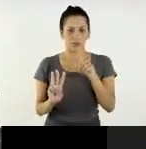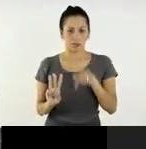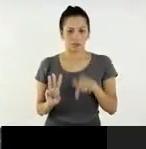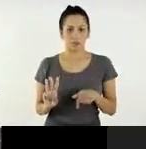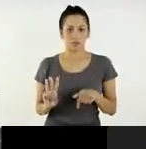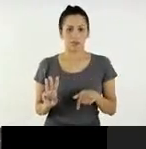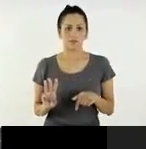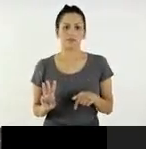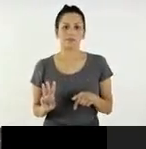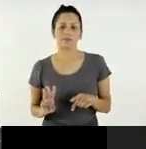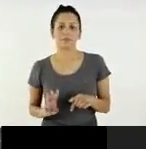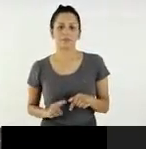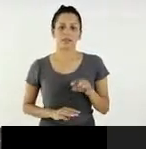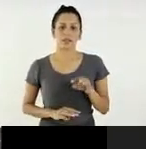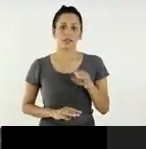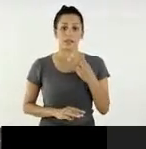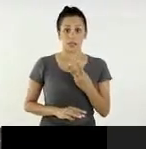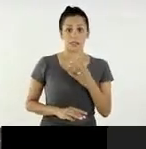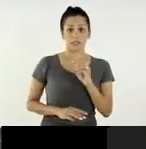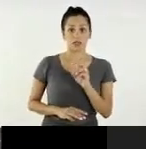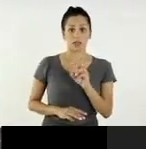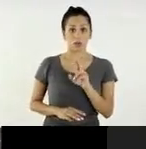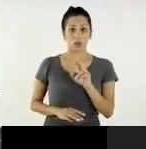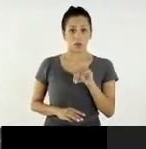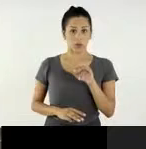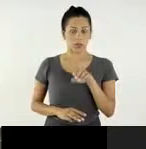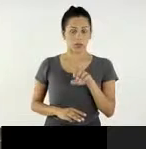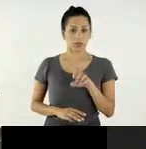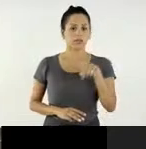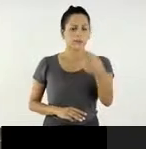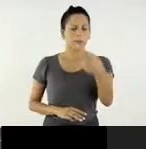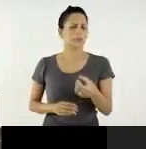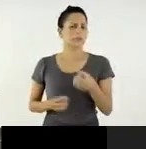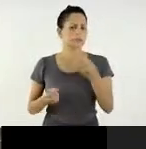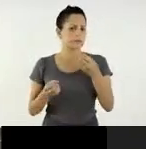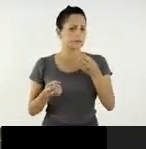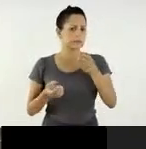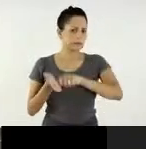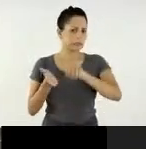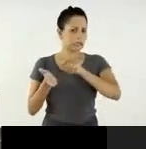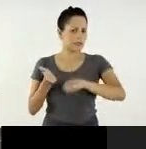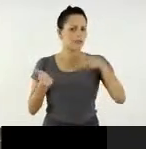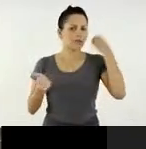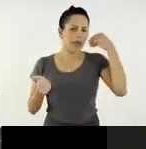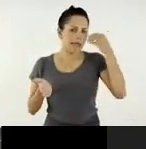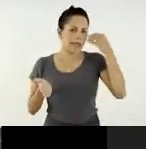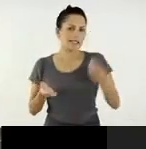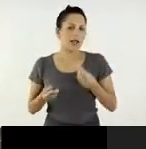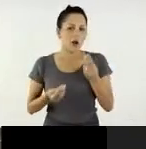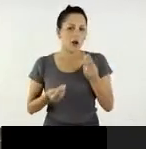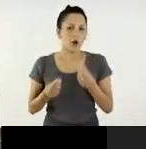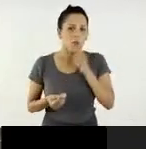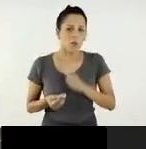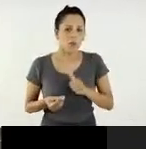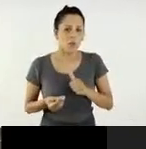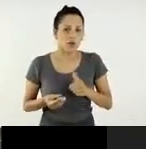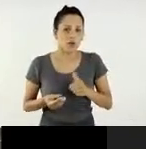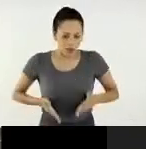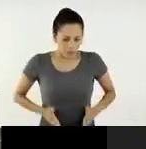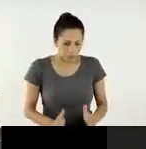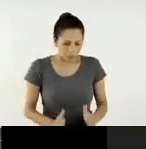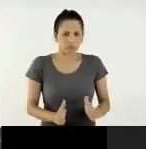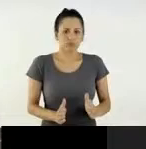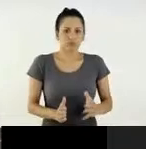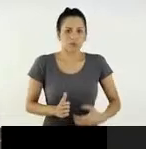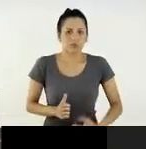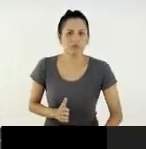some decades later, of the experience, and this is to quote Corinne, "The ovulars were the kind of place where women could